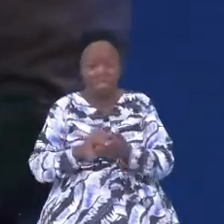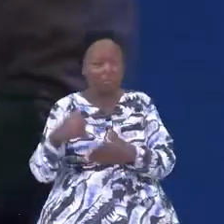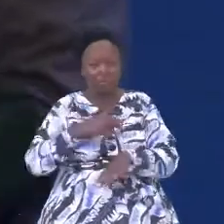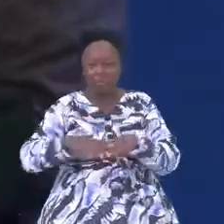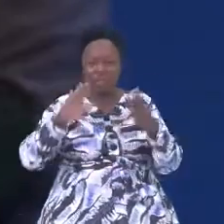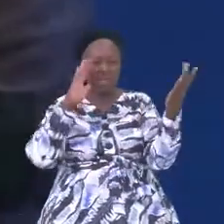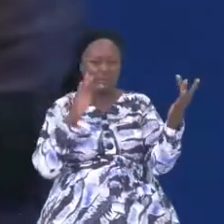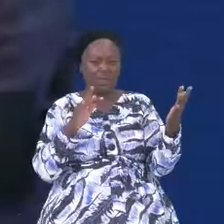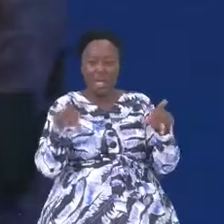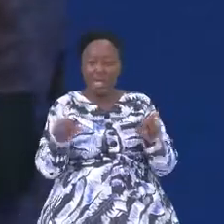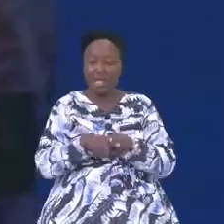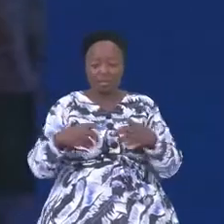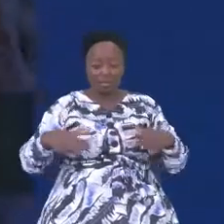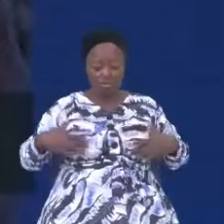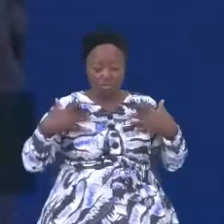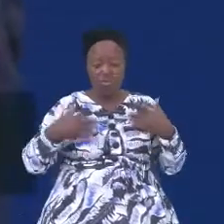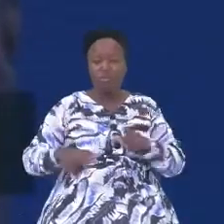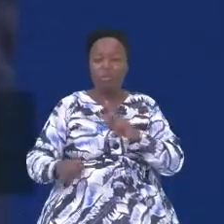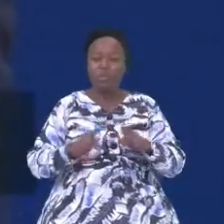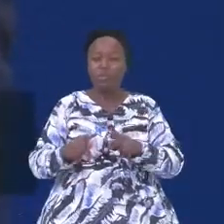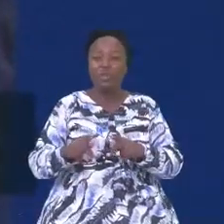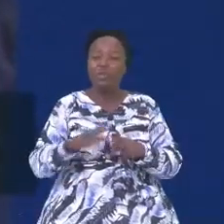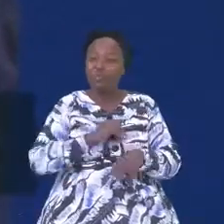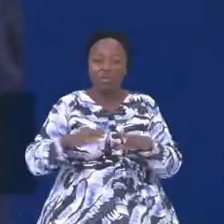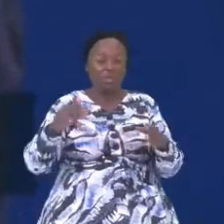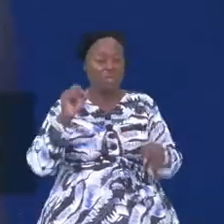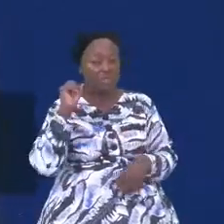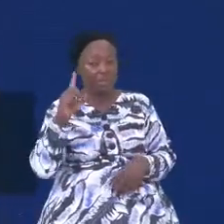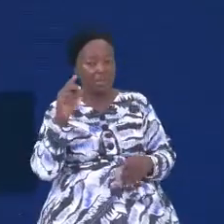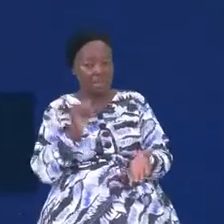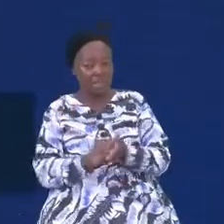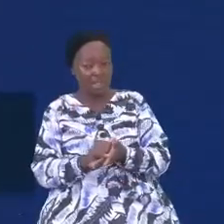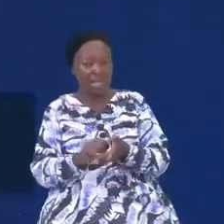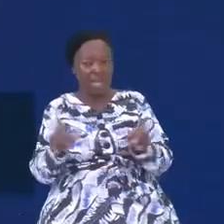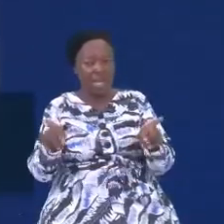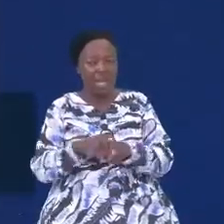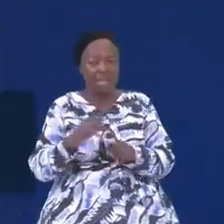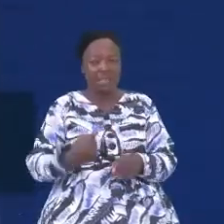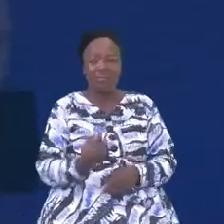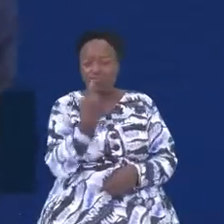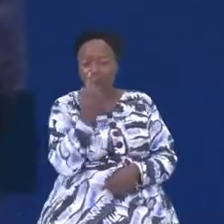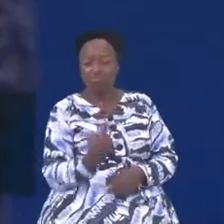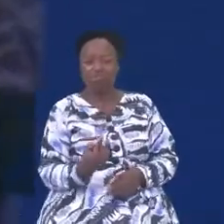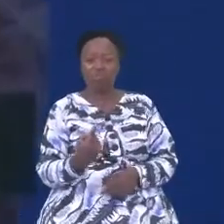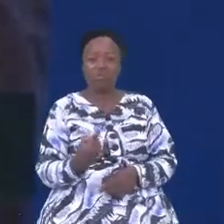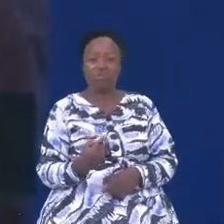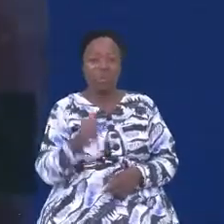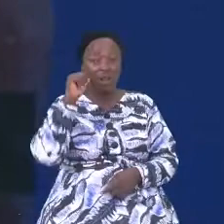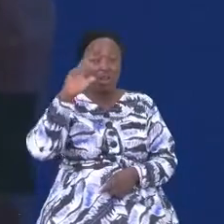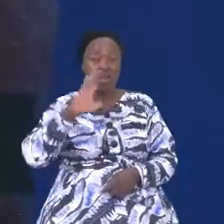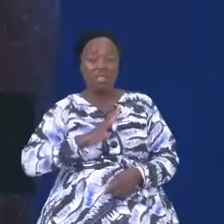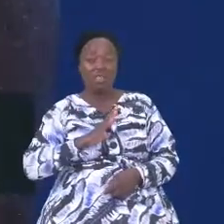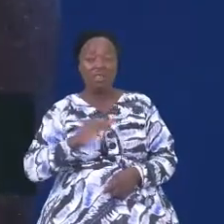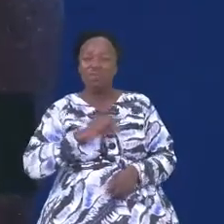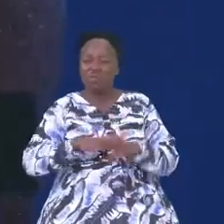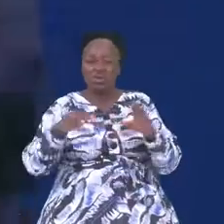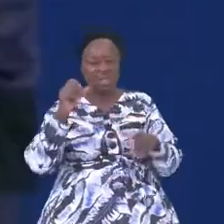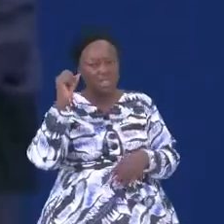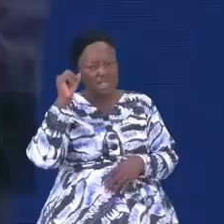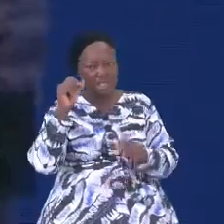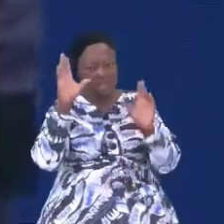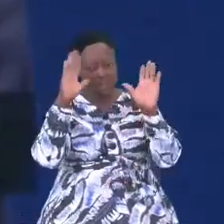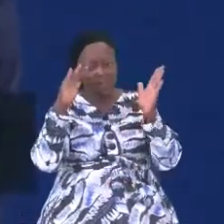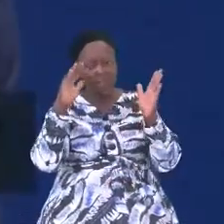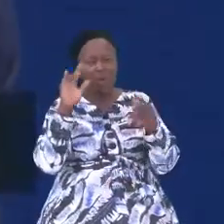As young people, I didn't expect that. As a single lady, you didn't expect what happened. As